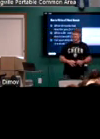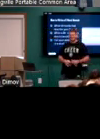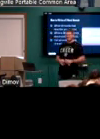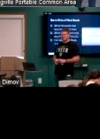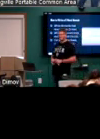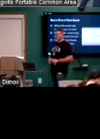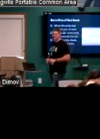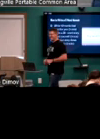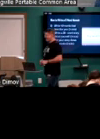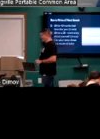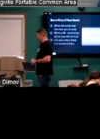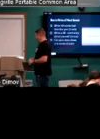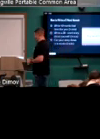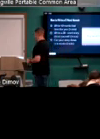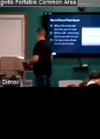okay.